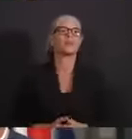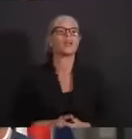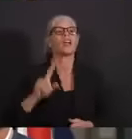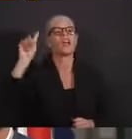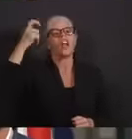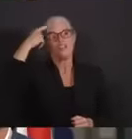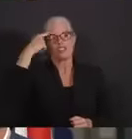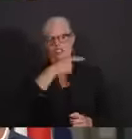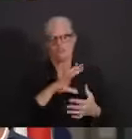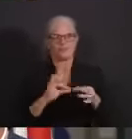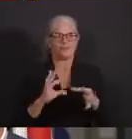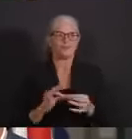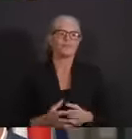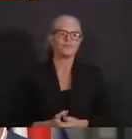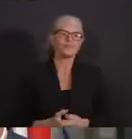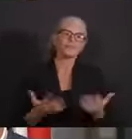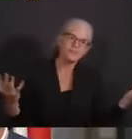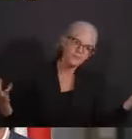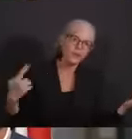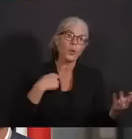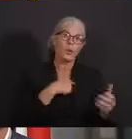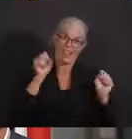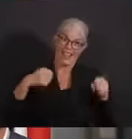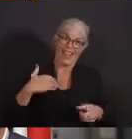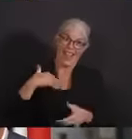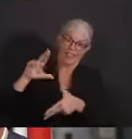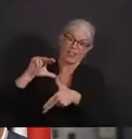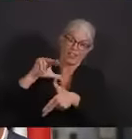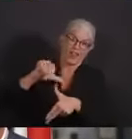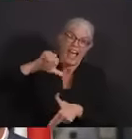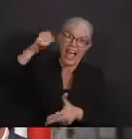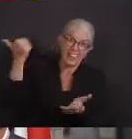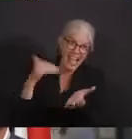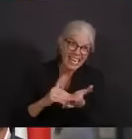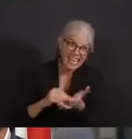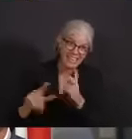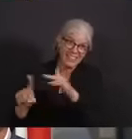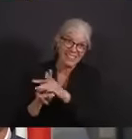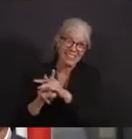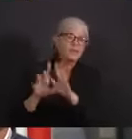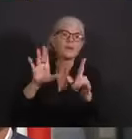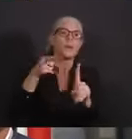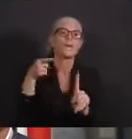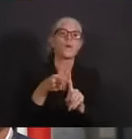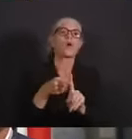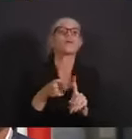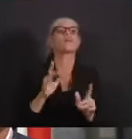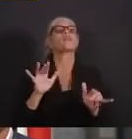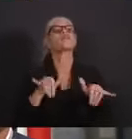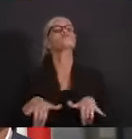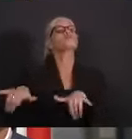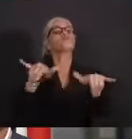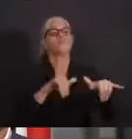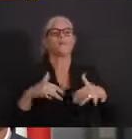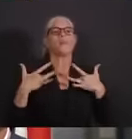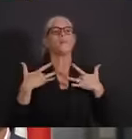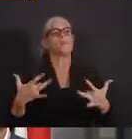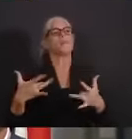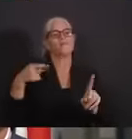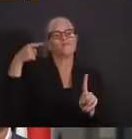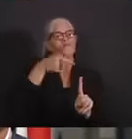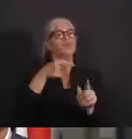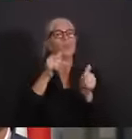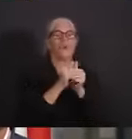season, but the debris, I mean, the standard practice with this debris, the way it works, is it takes